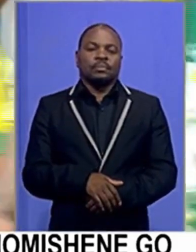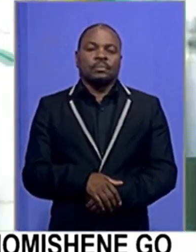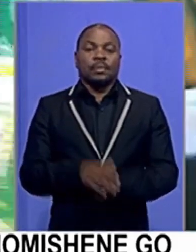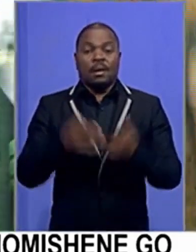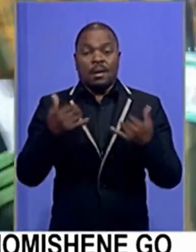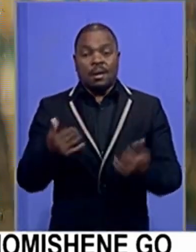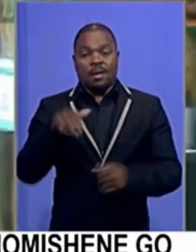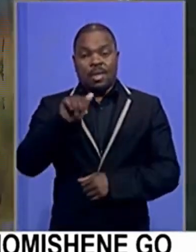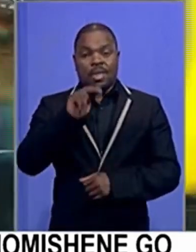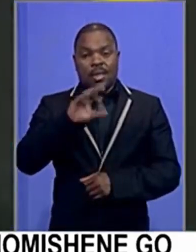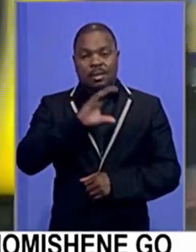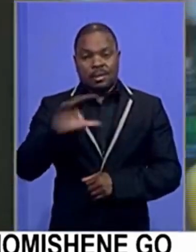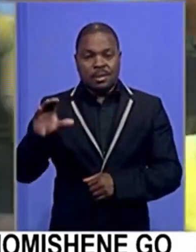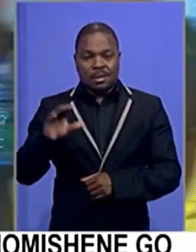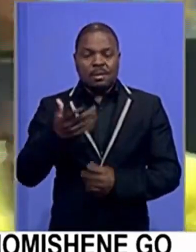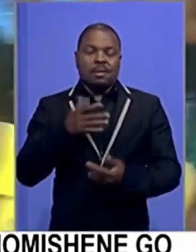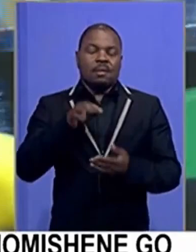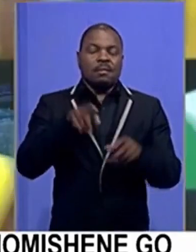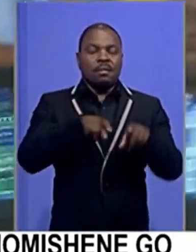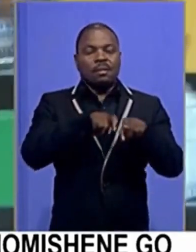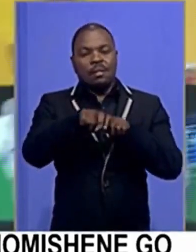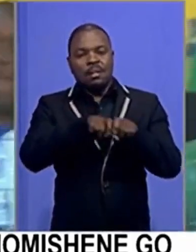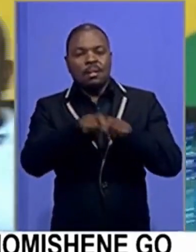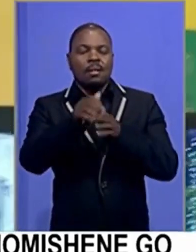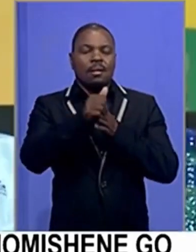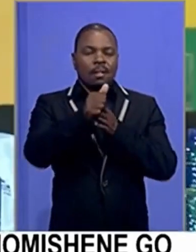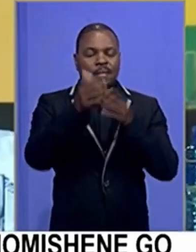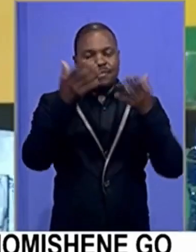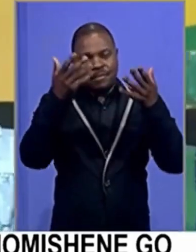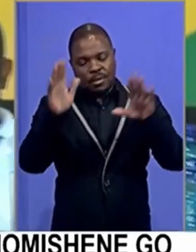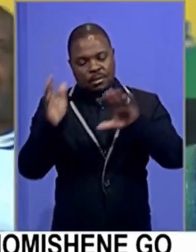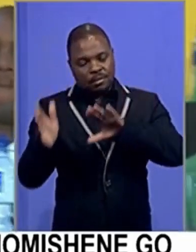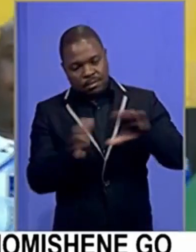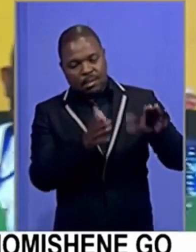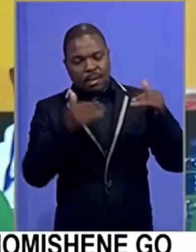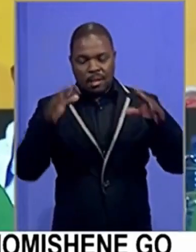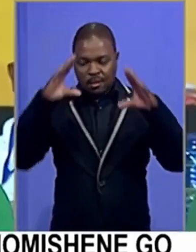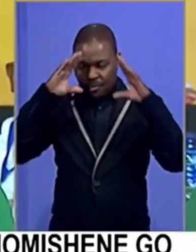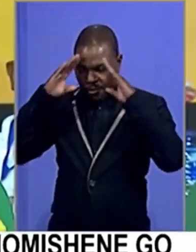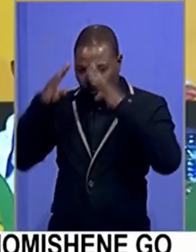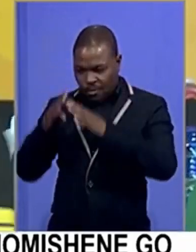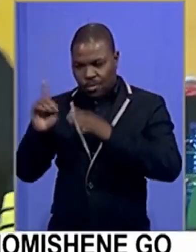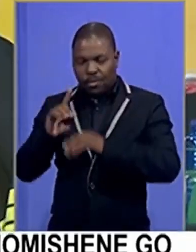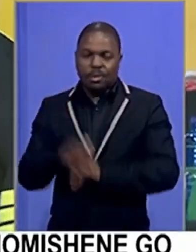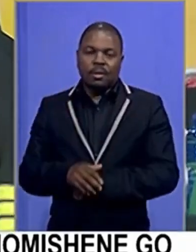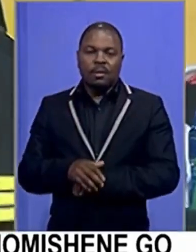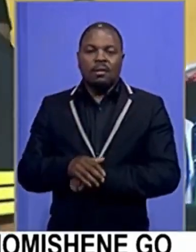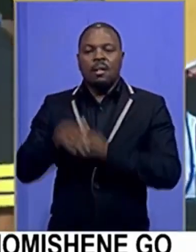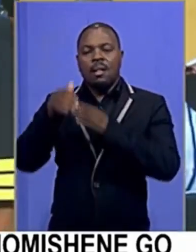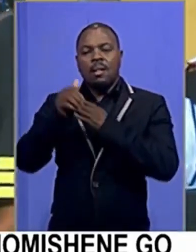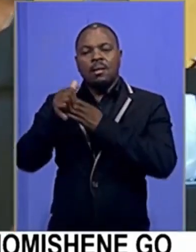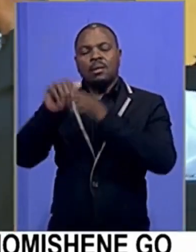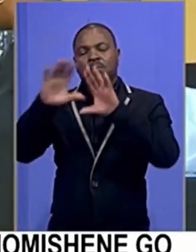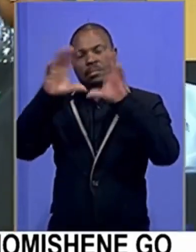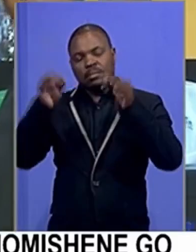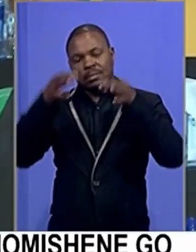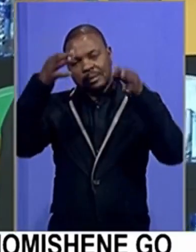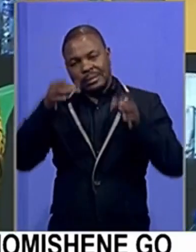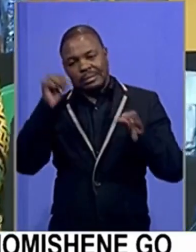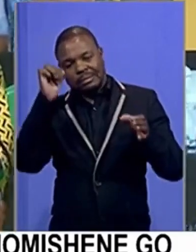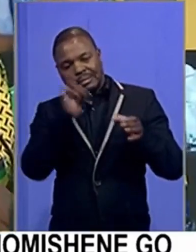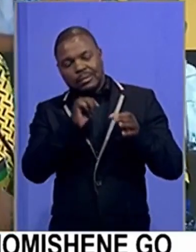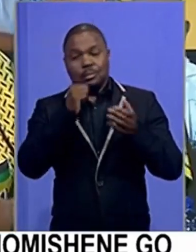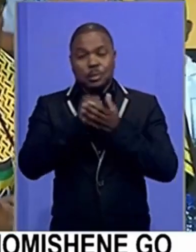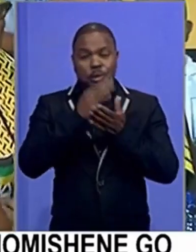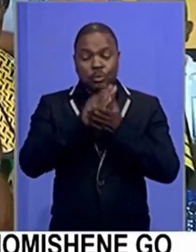Jaaka fa ANC konoseditse kgaisano e ya boeteledipele jaanong go tla tsepamisiwa maikutlo go ditshwetso tsa boeteledipele go bona gore